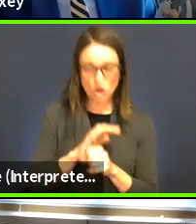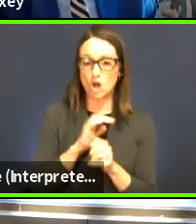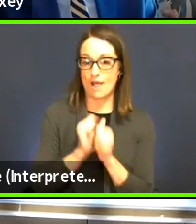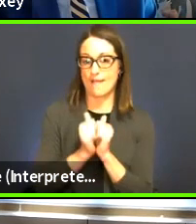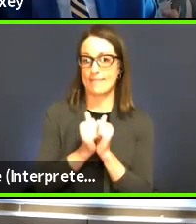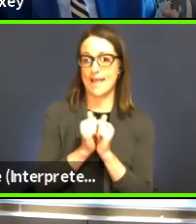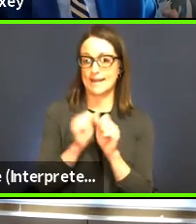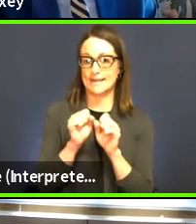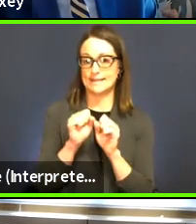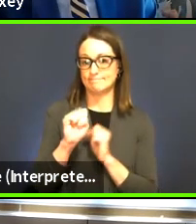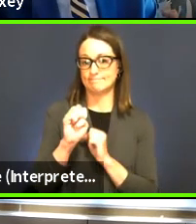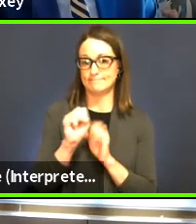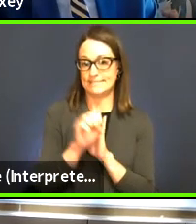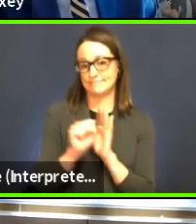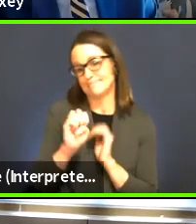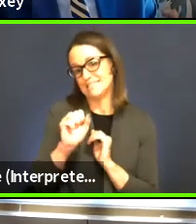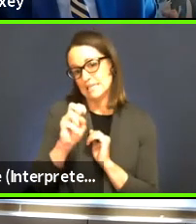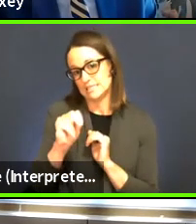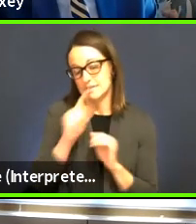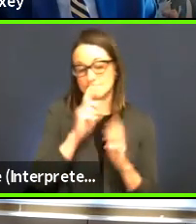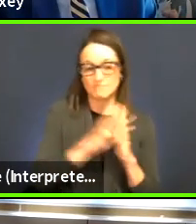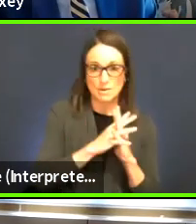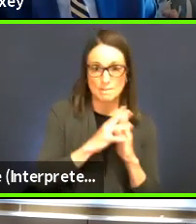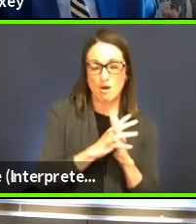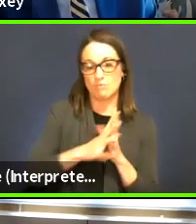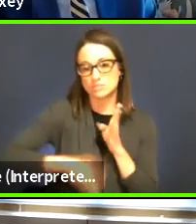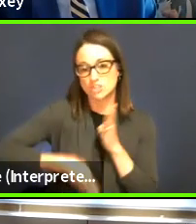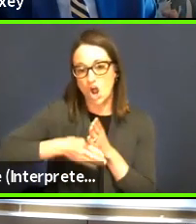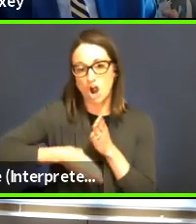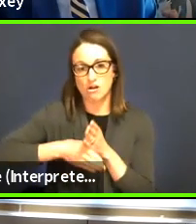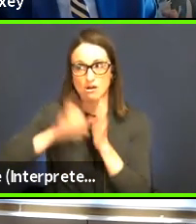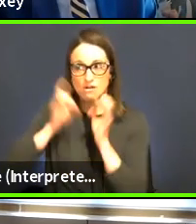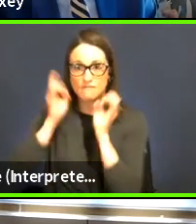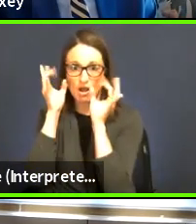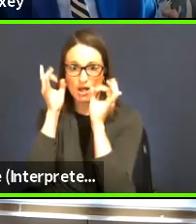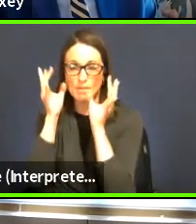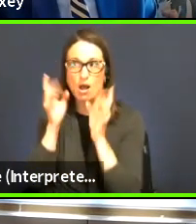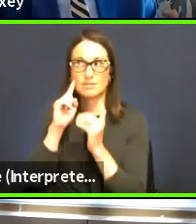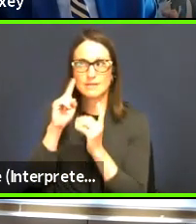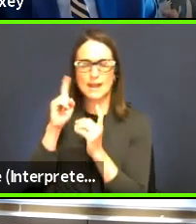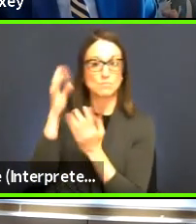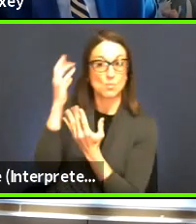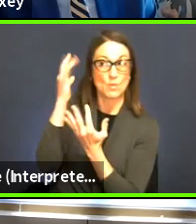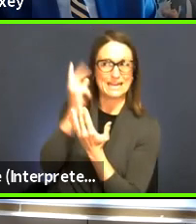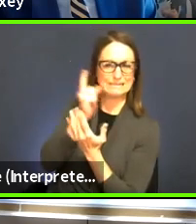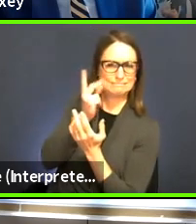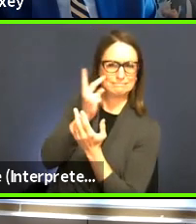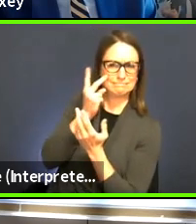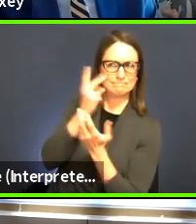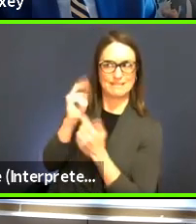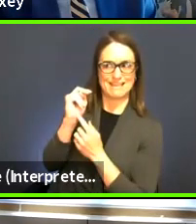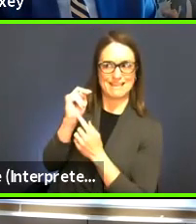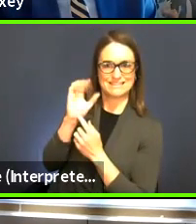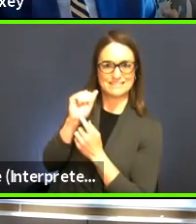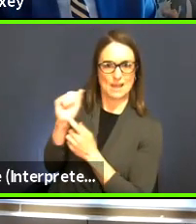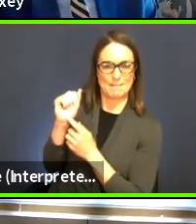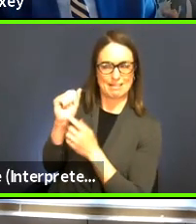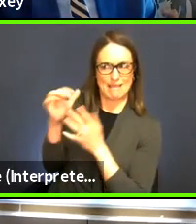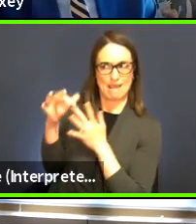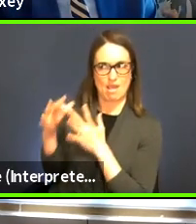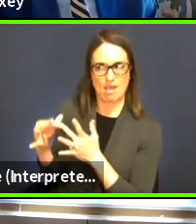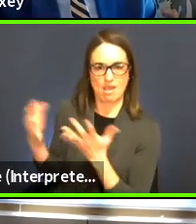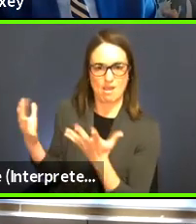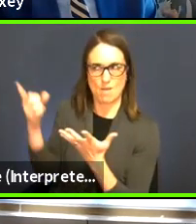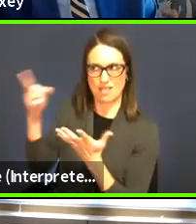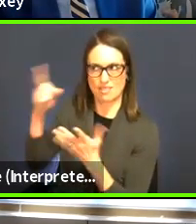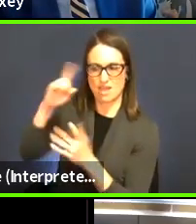football, soccer, and volleyball. And I'm waiting to see what the NCAA guidance will look like for the fall. Our student athletes in our